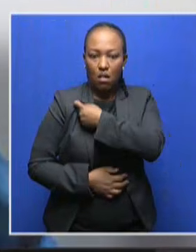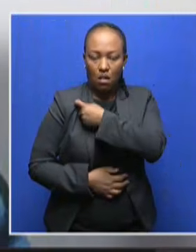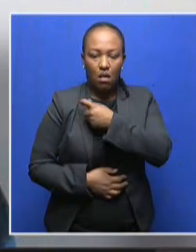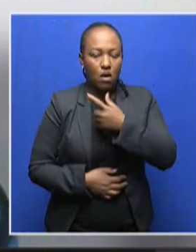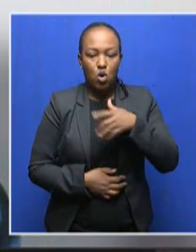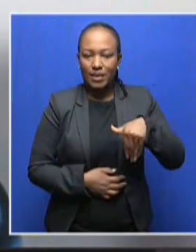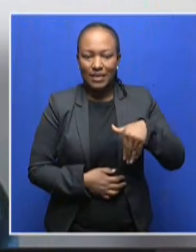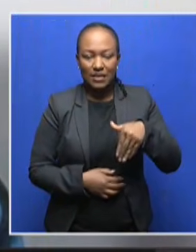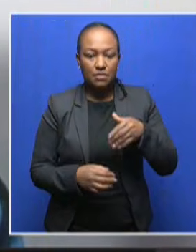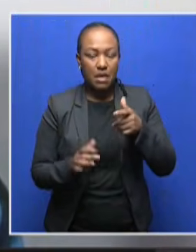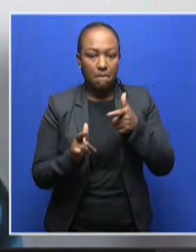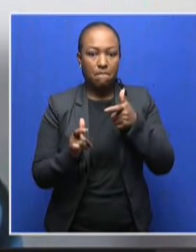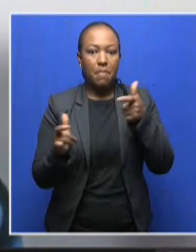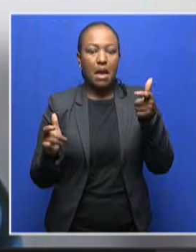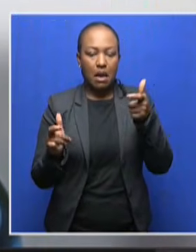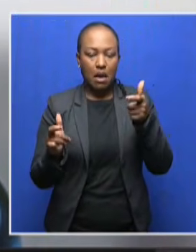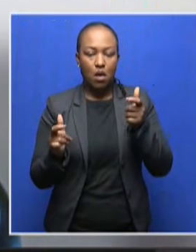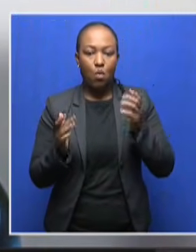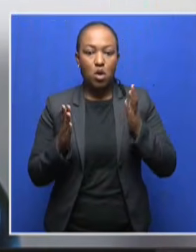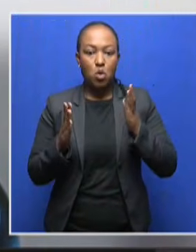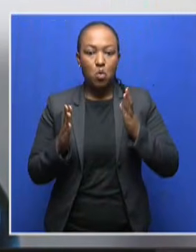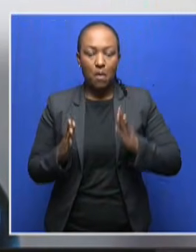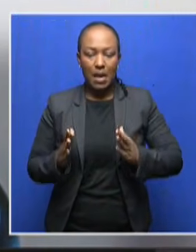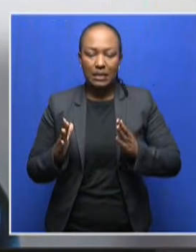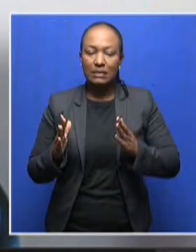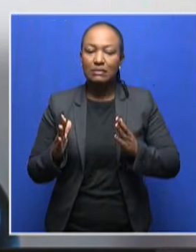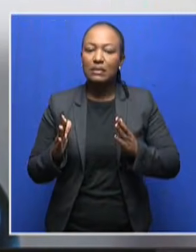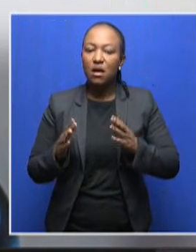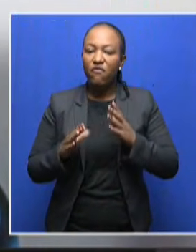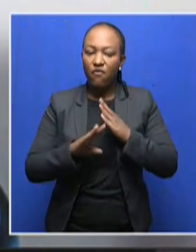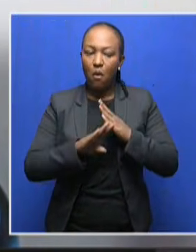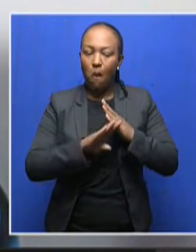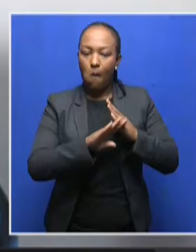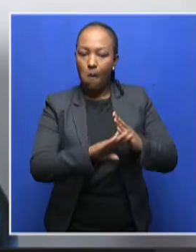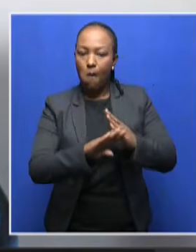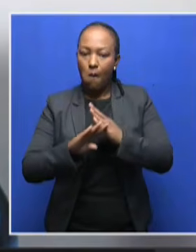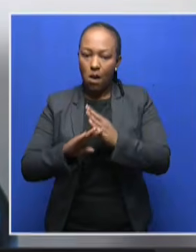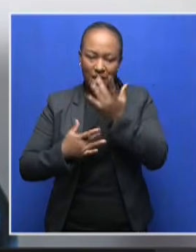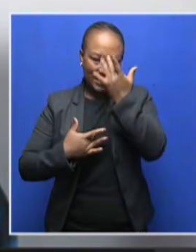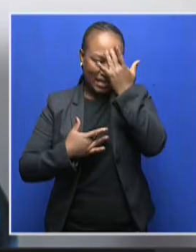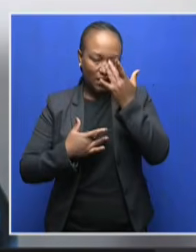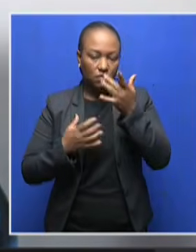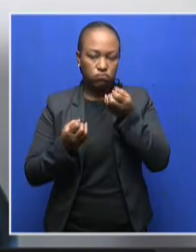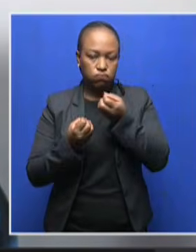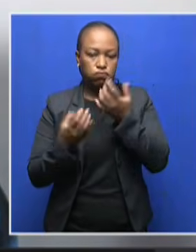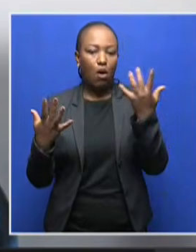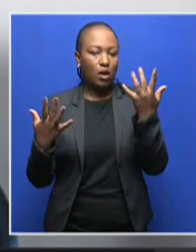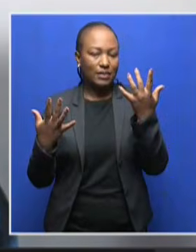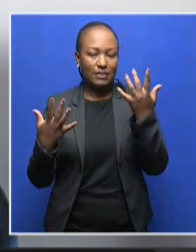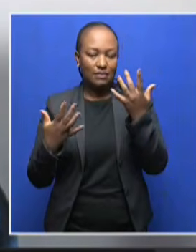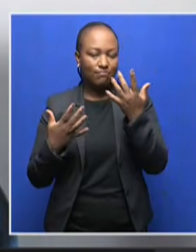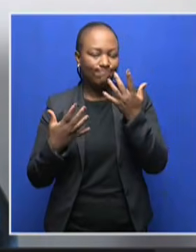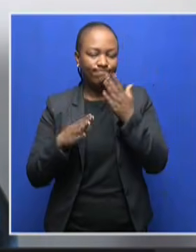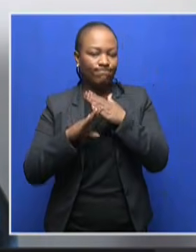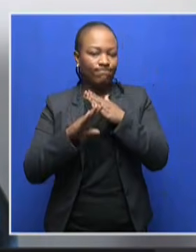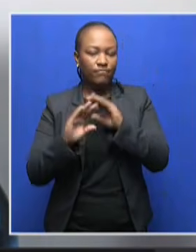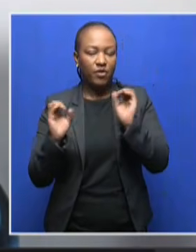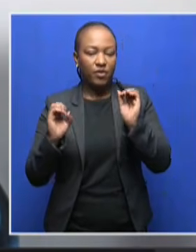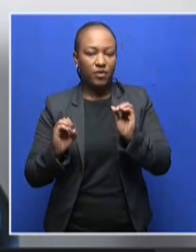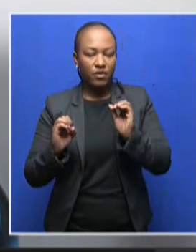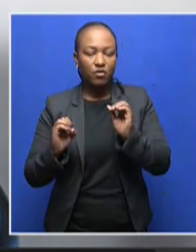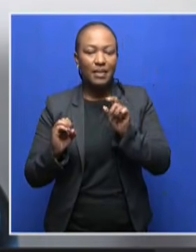that has emerged. And essentially what we probably require now is a catch-up campaign that includes all children up to 15 years of